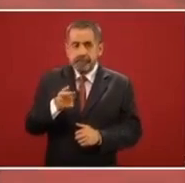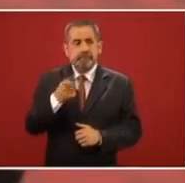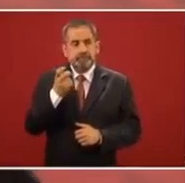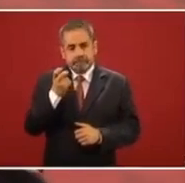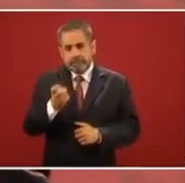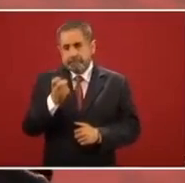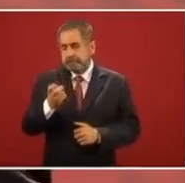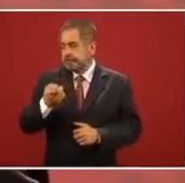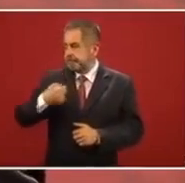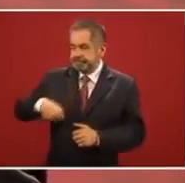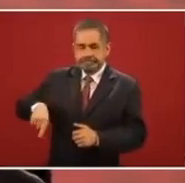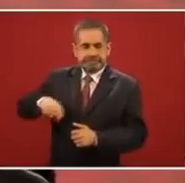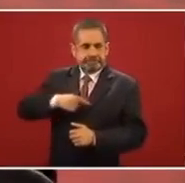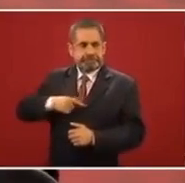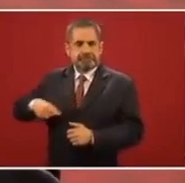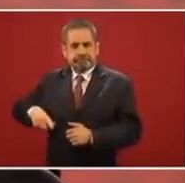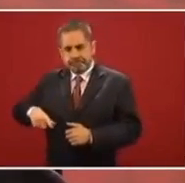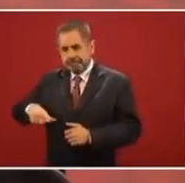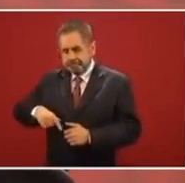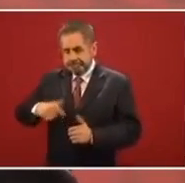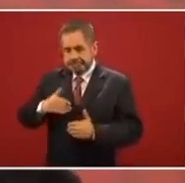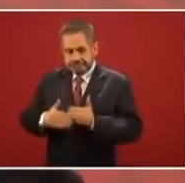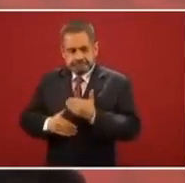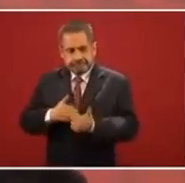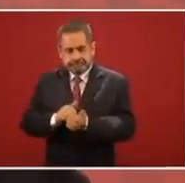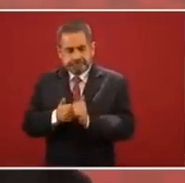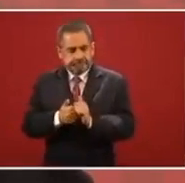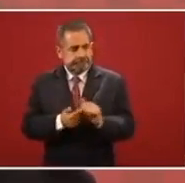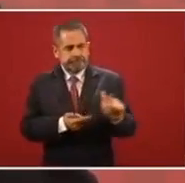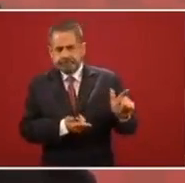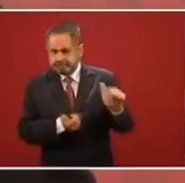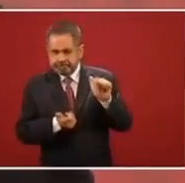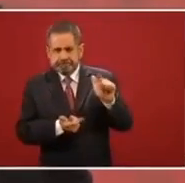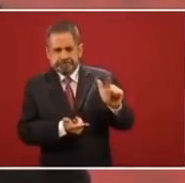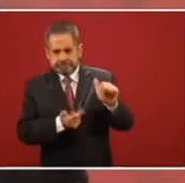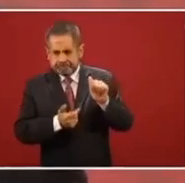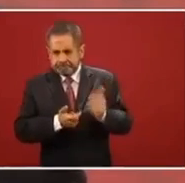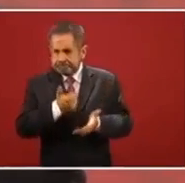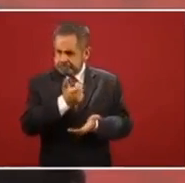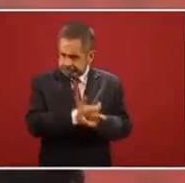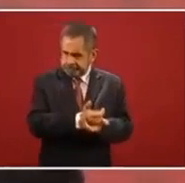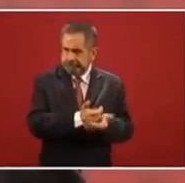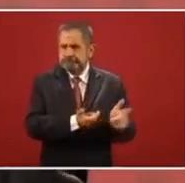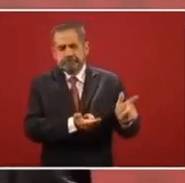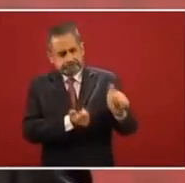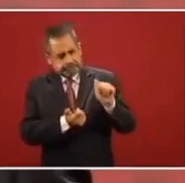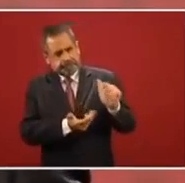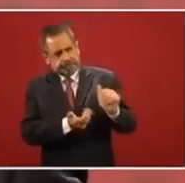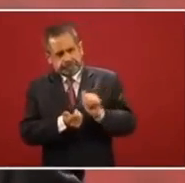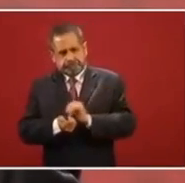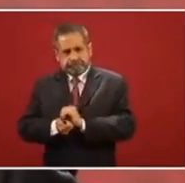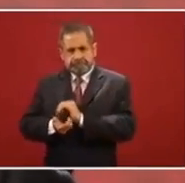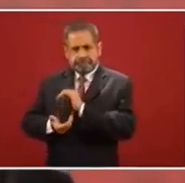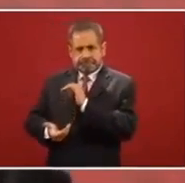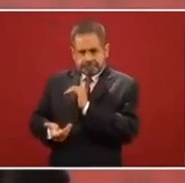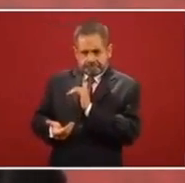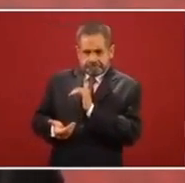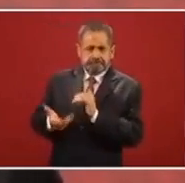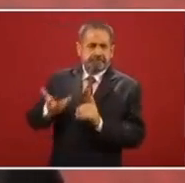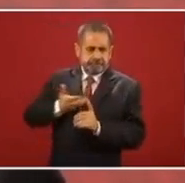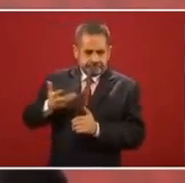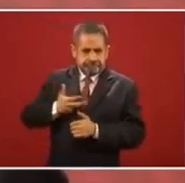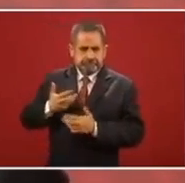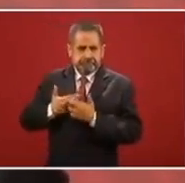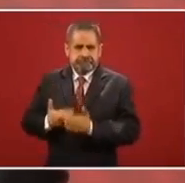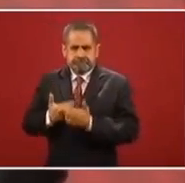como vamos that is how we a are going tener to presupuesto have the funds, the budget, y sin aumentar